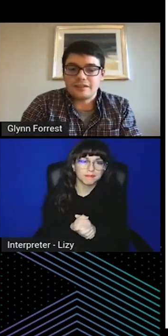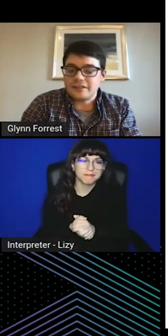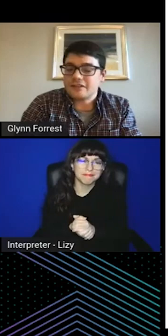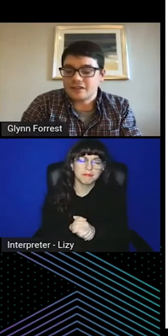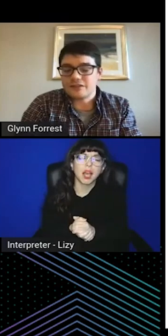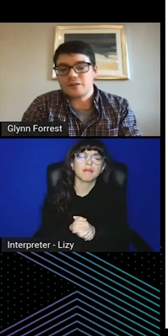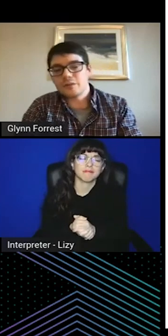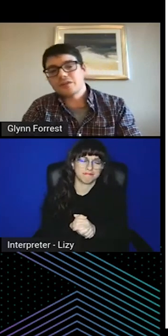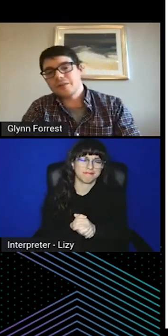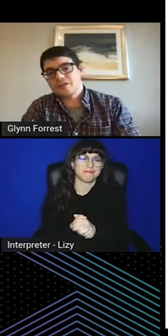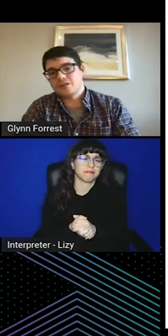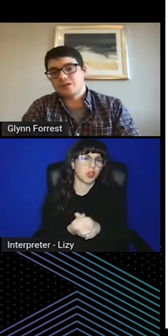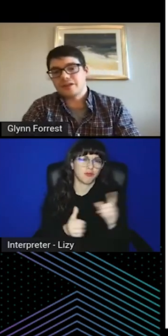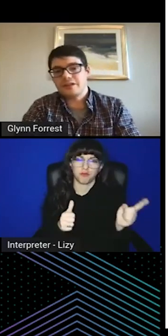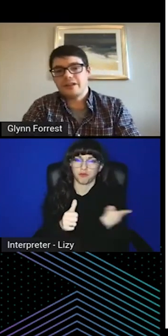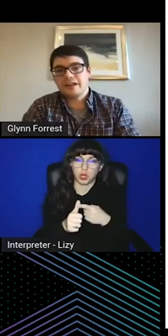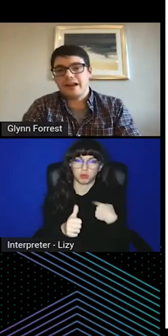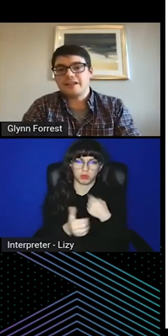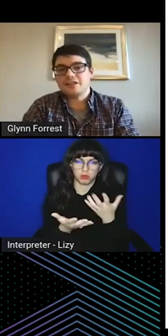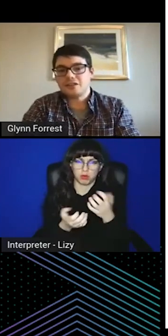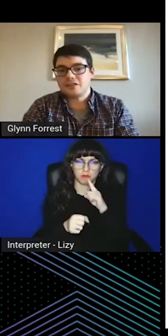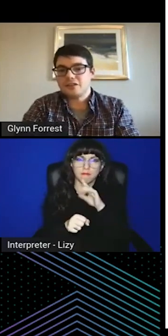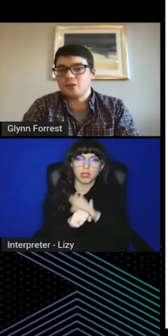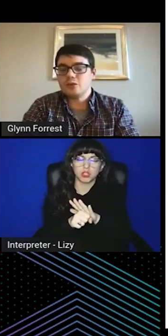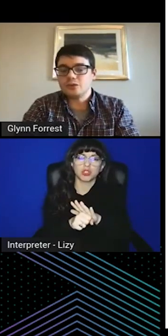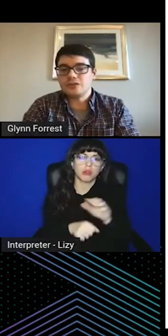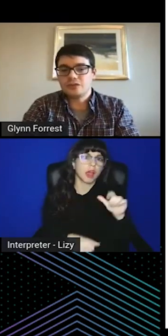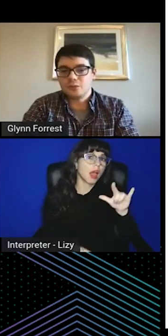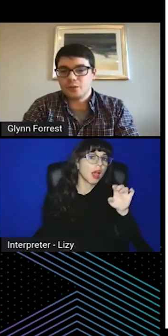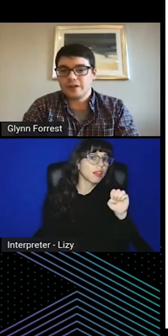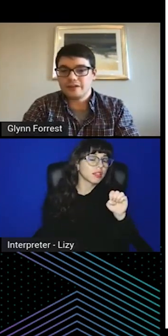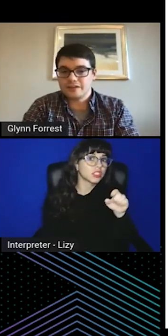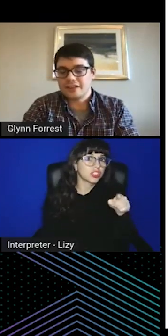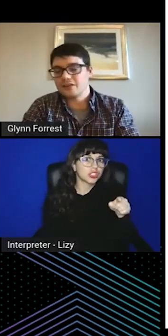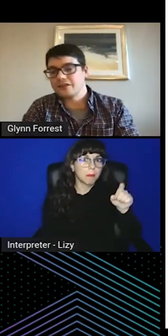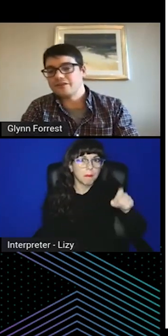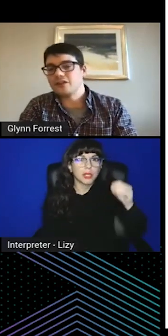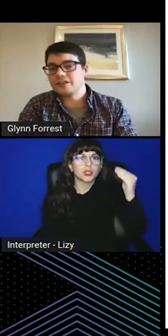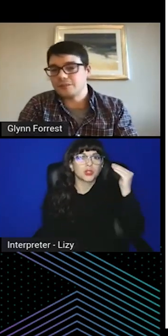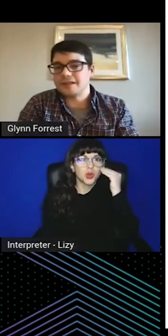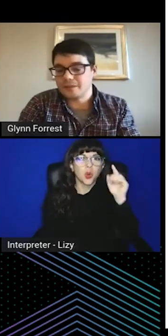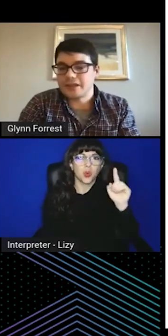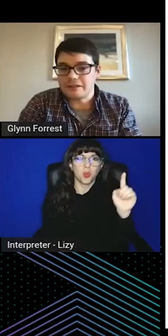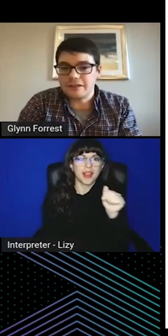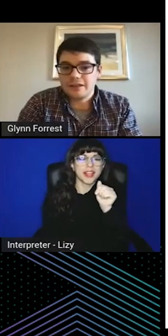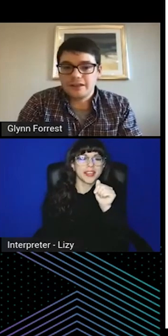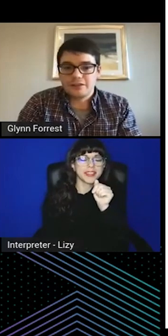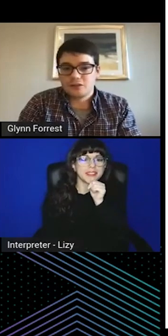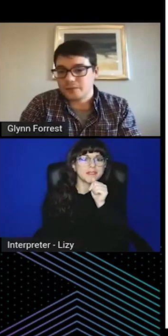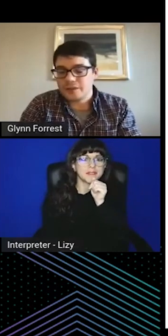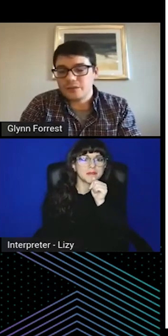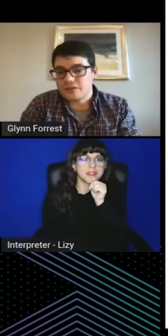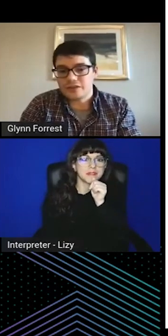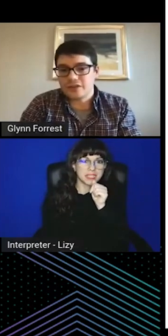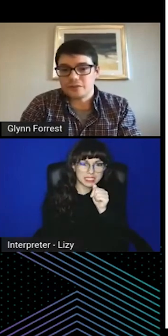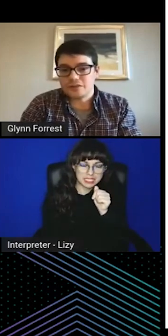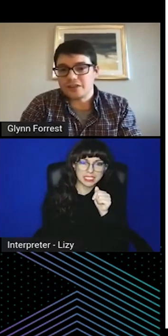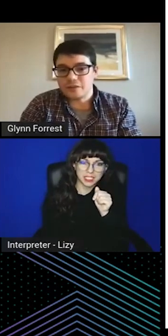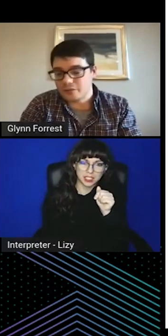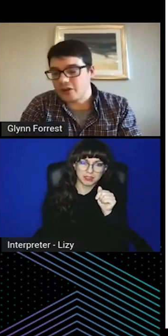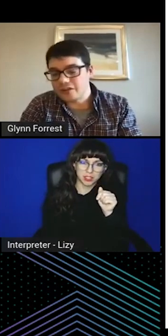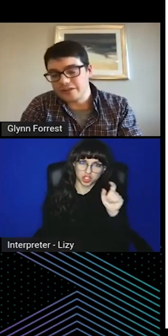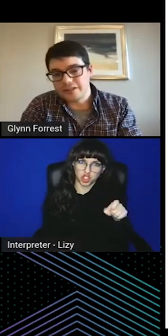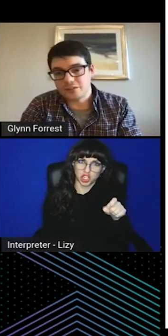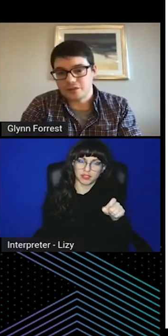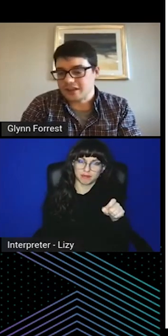Well, I'd say, first of all, we want to make sure that Alice knows where the secret in Vault is meant to be. So to begin with, she thought it was